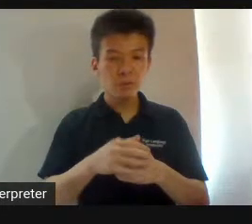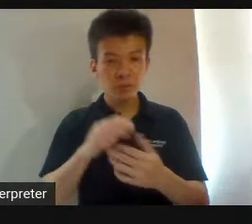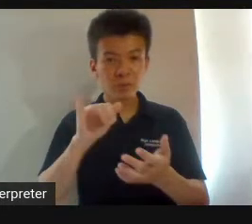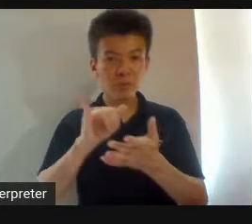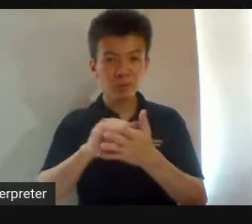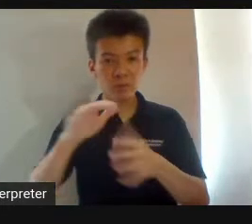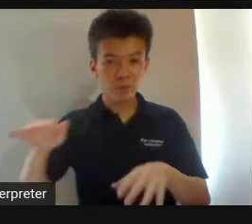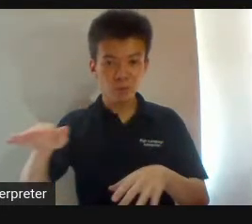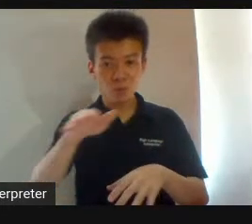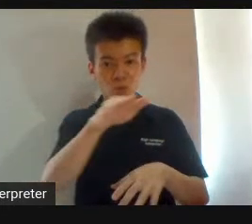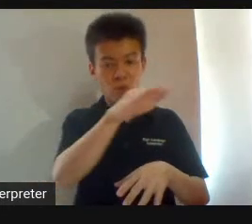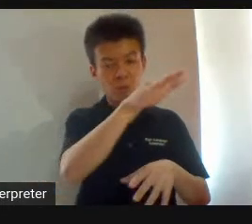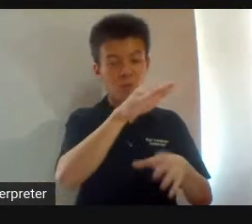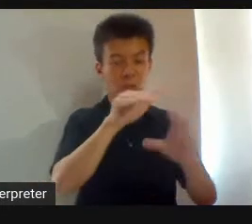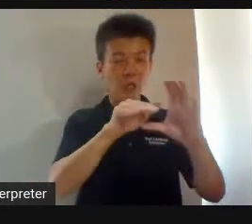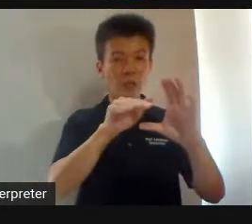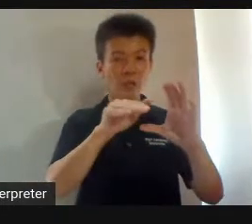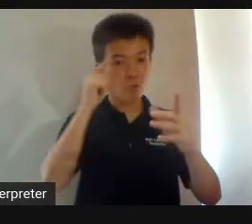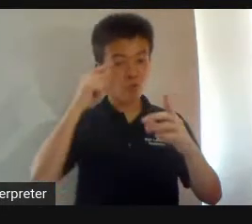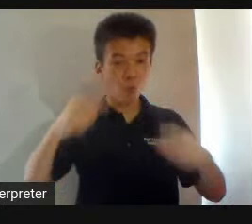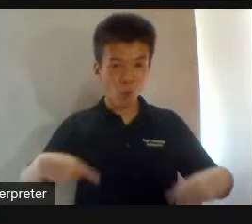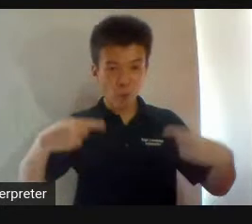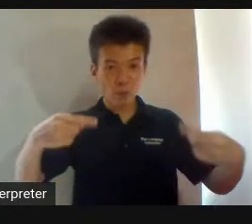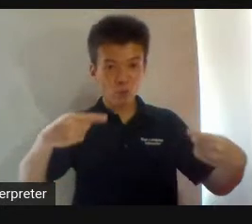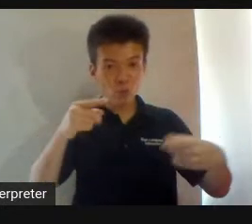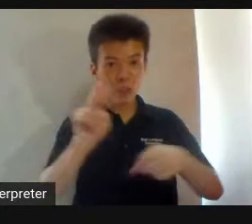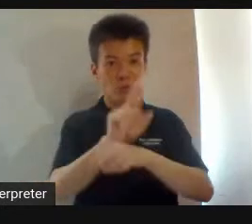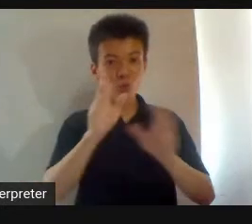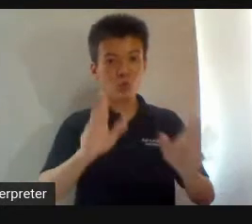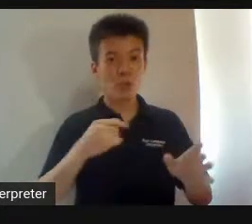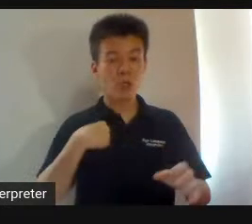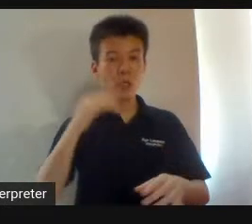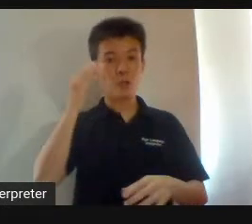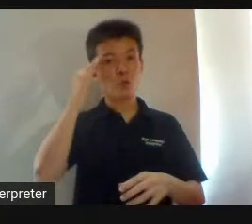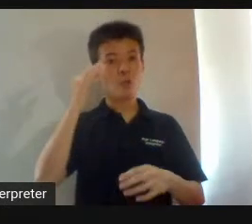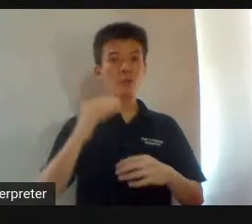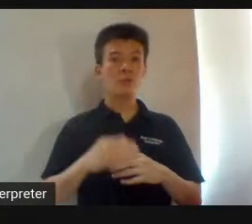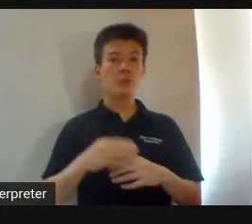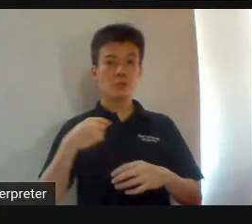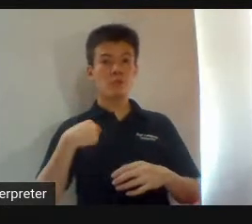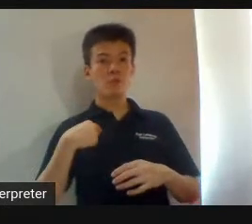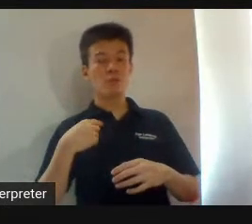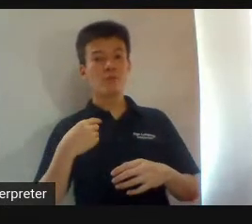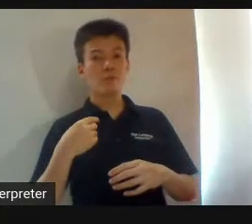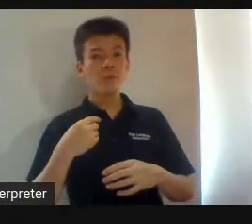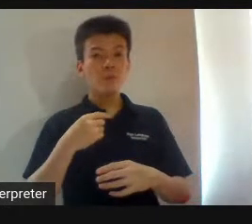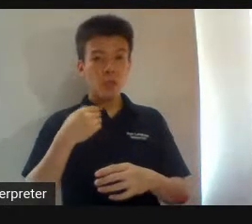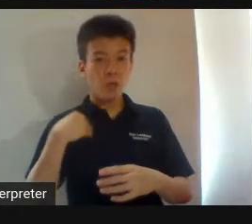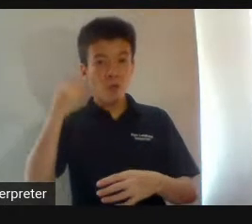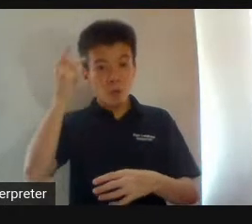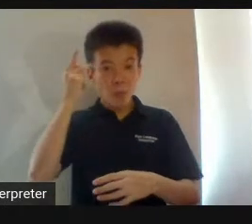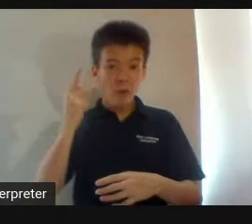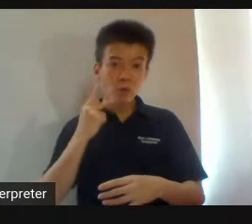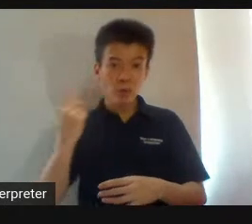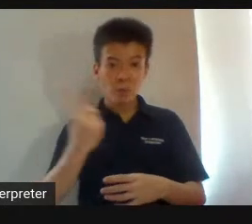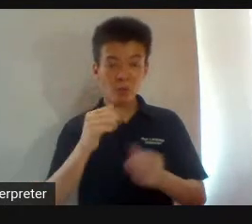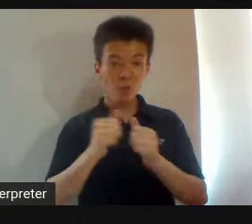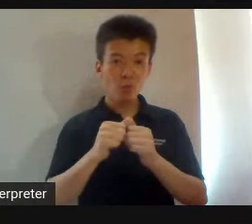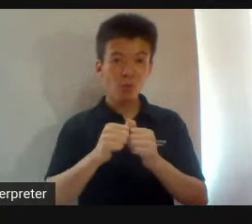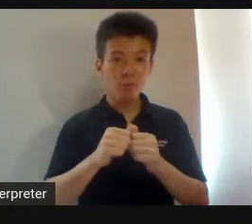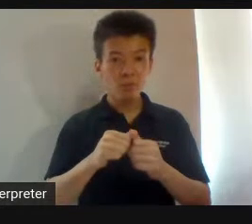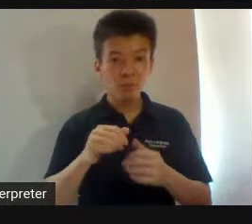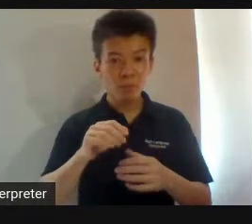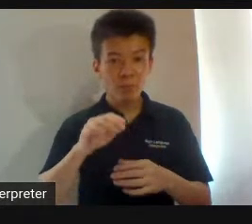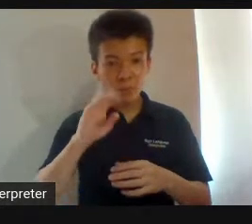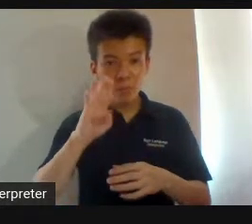my building for wheelchair users, I also know that when we have parents coming with their buggies and prams